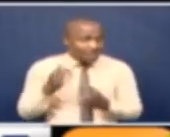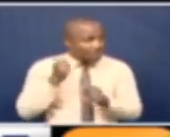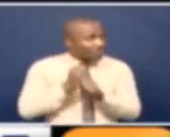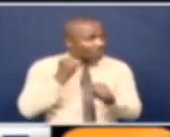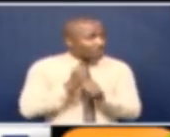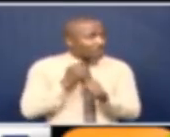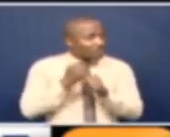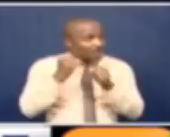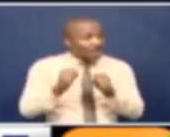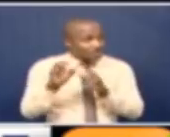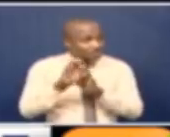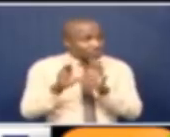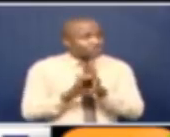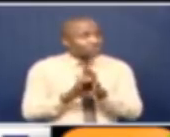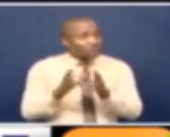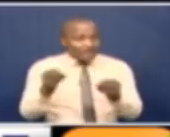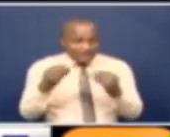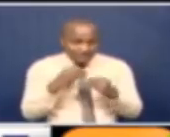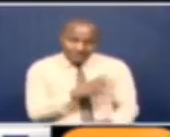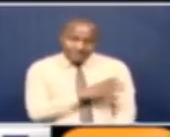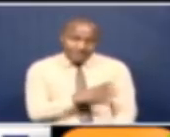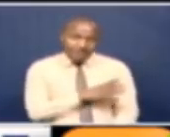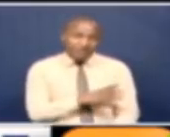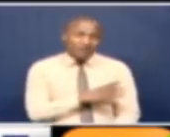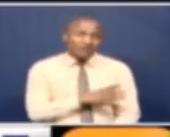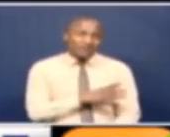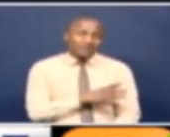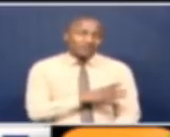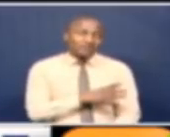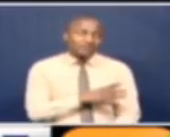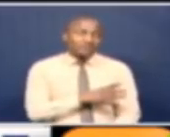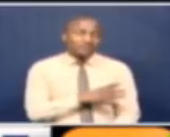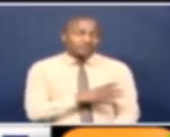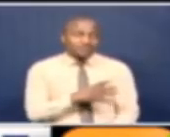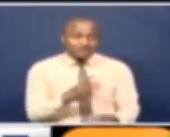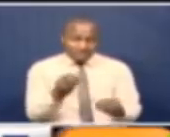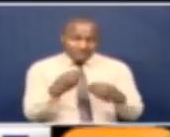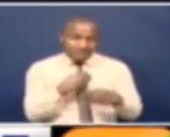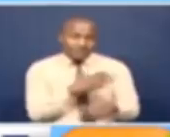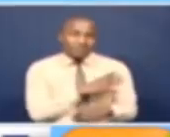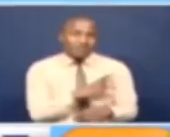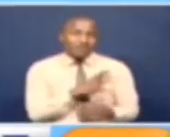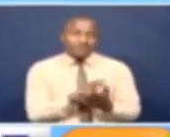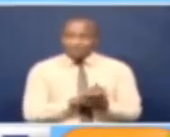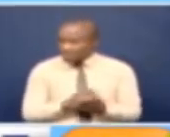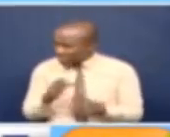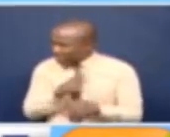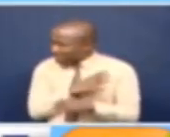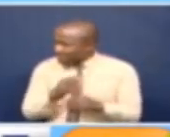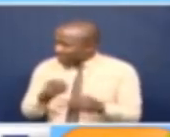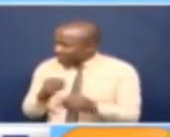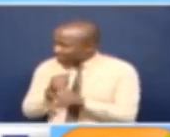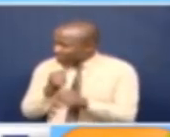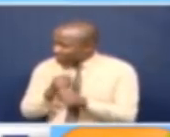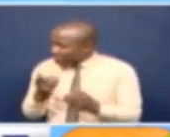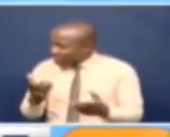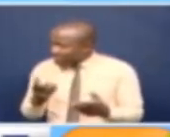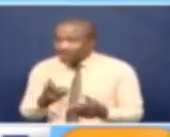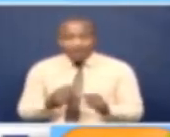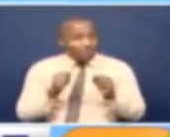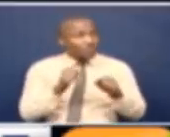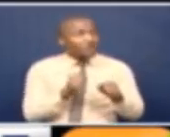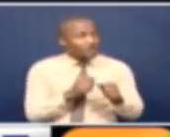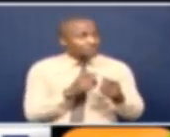this constitution, gives us the power, you know? To what? Meet at a Uhuru Park? Power. Or? We can meet anywhere. In this